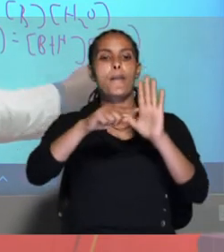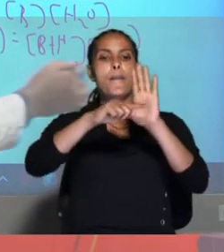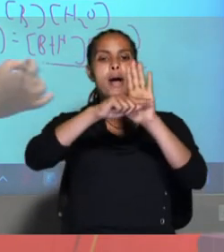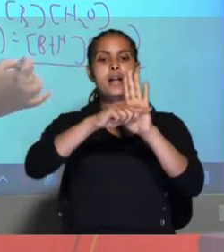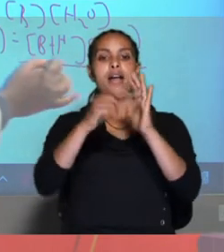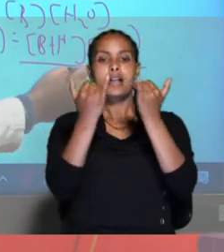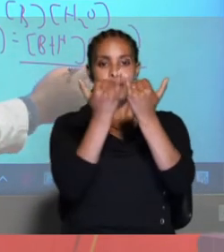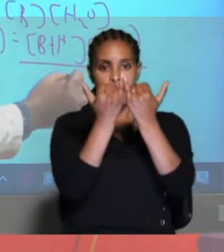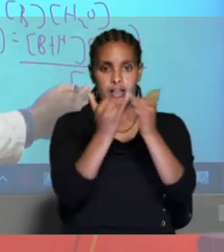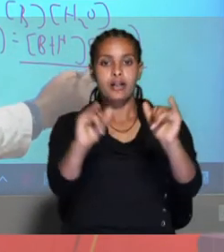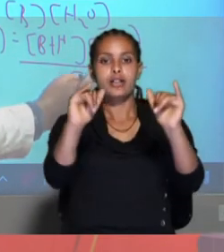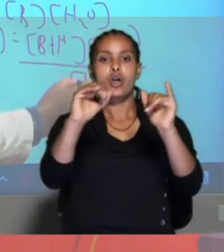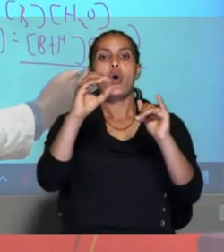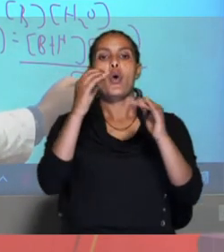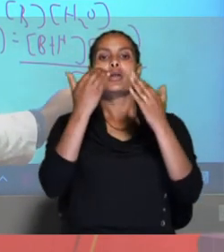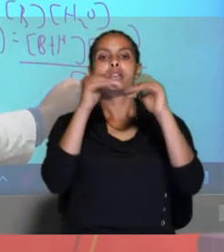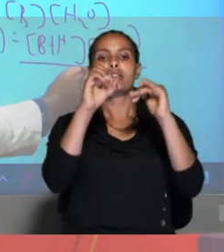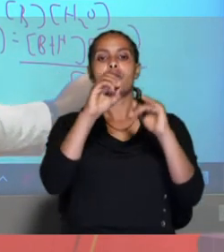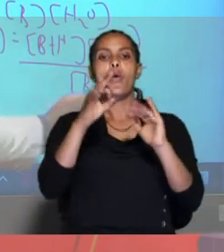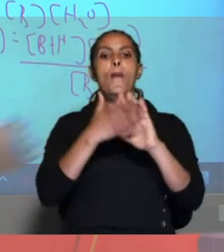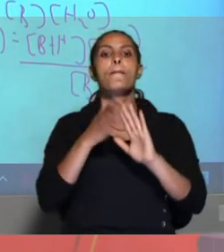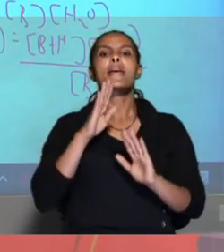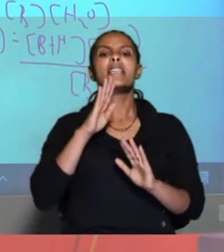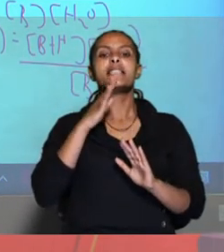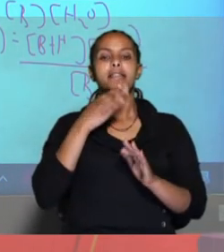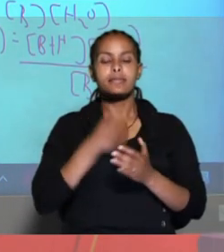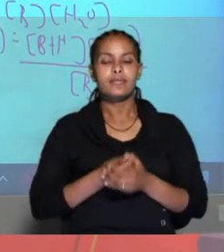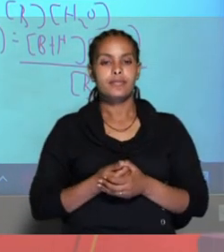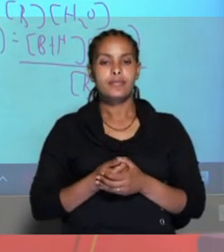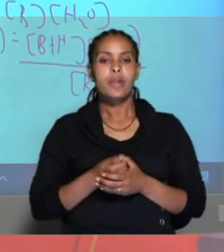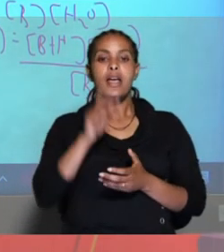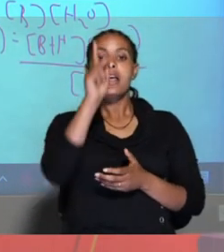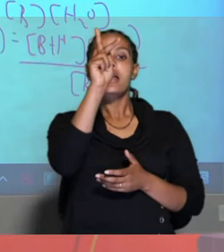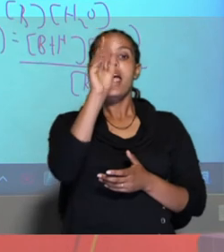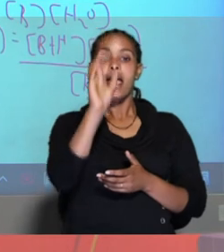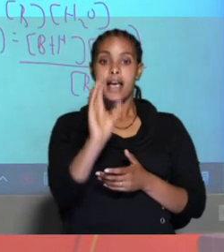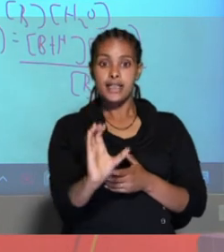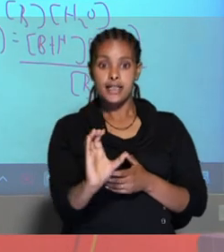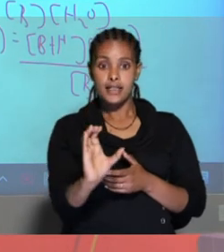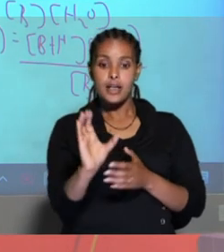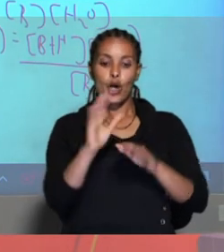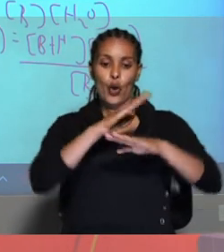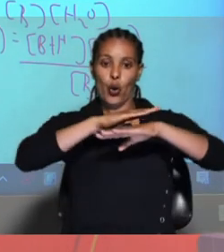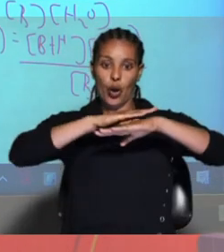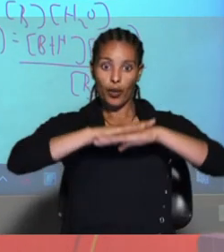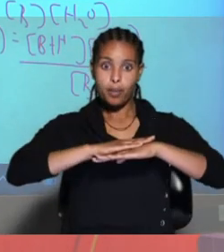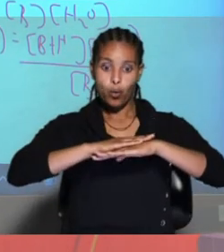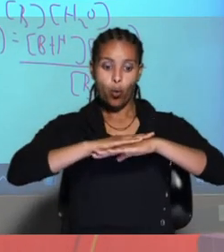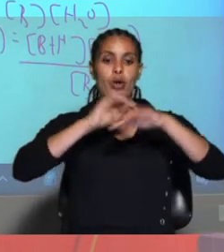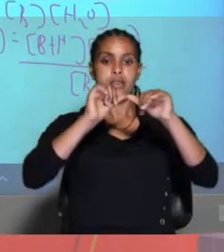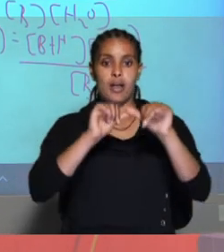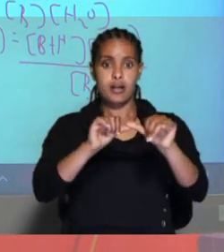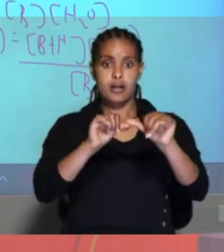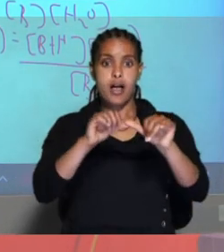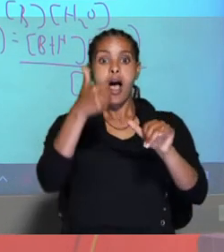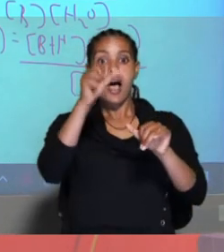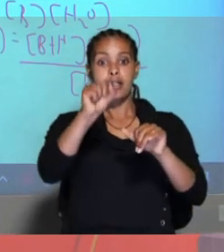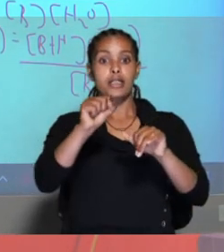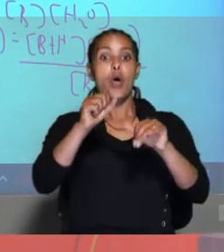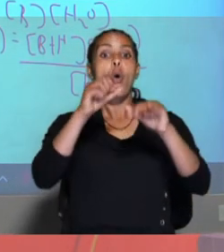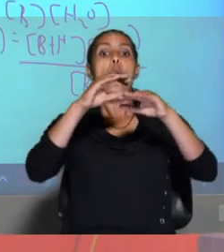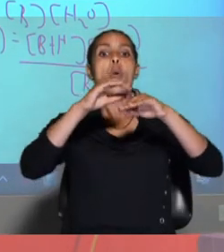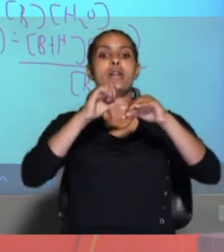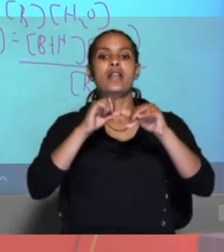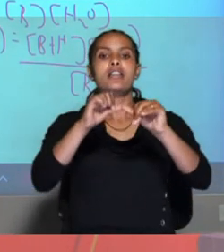minus divided by concentration of base. Kc is equilibrium constant, has constant